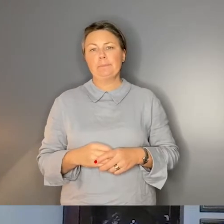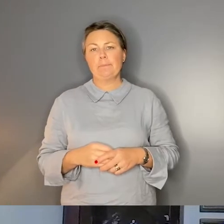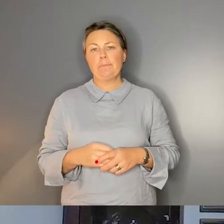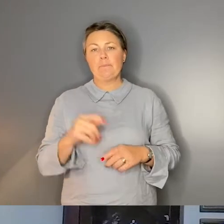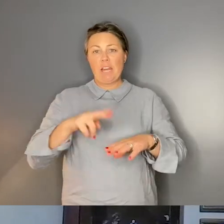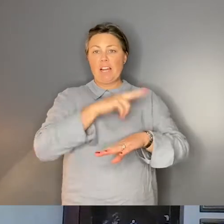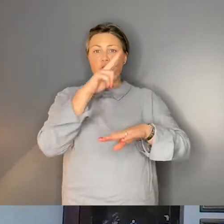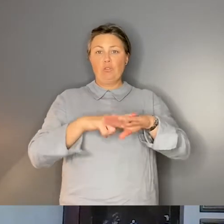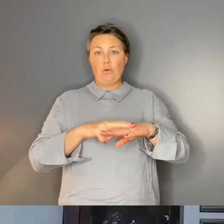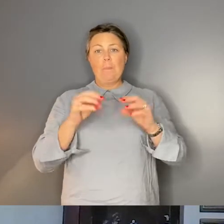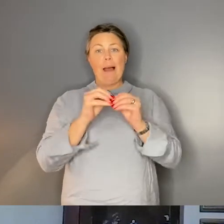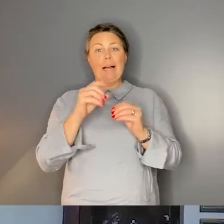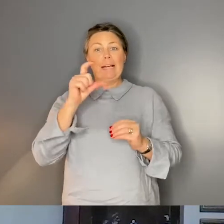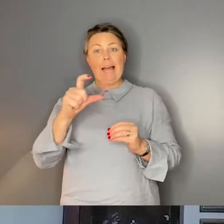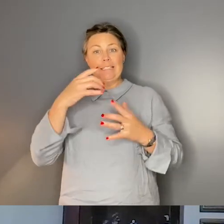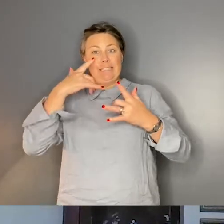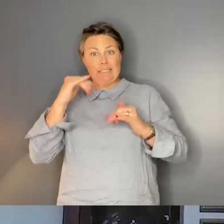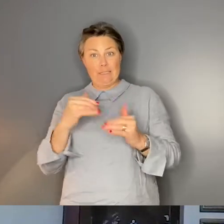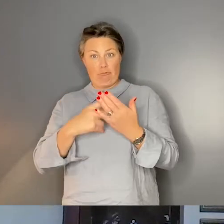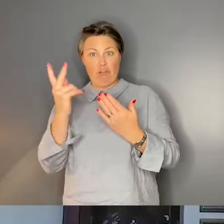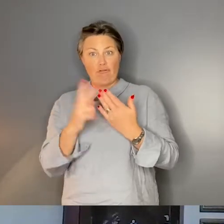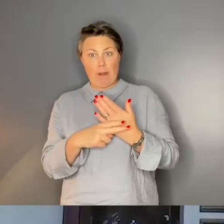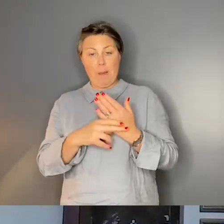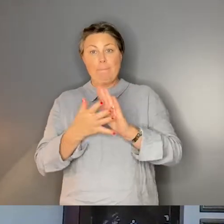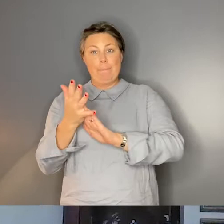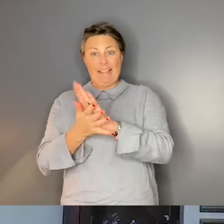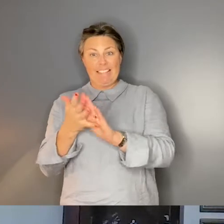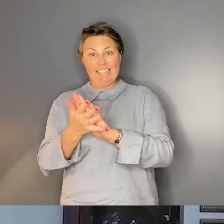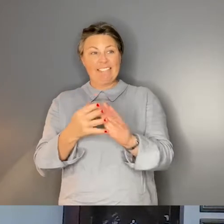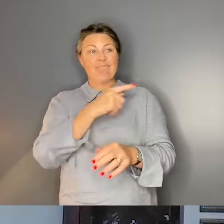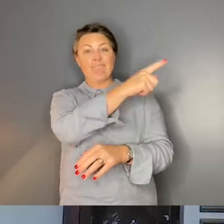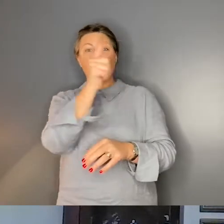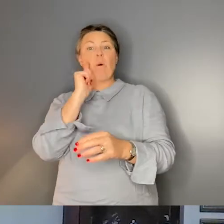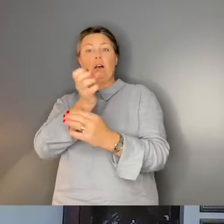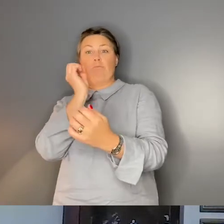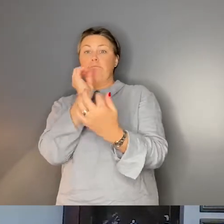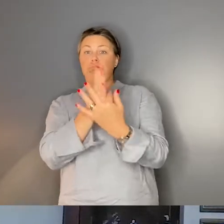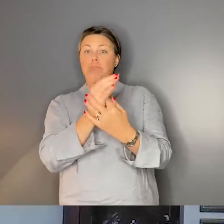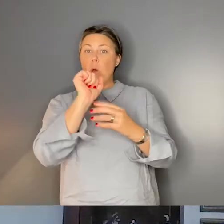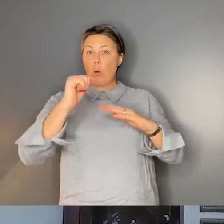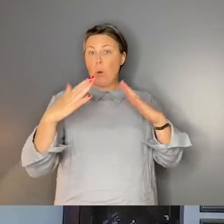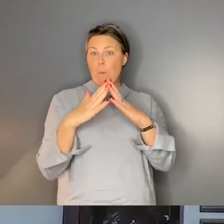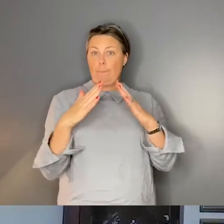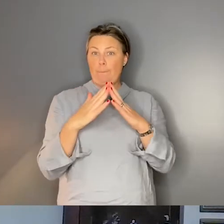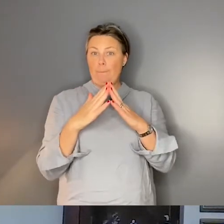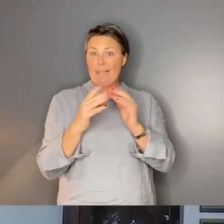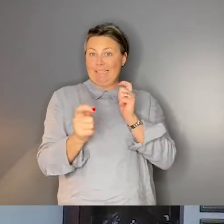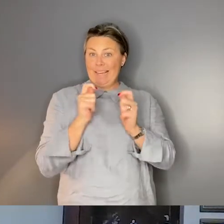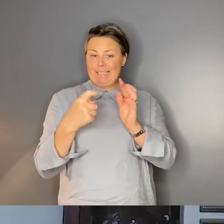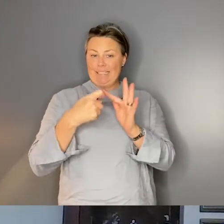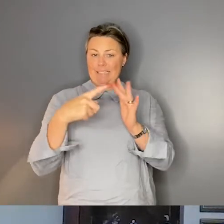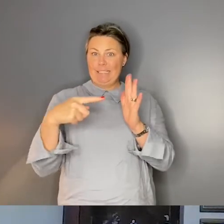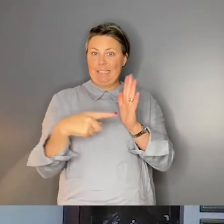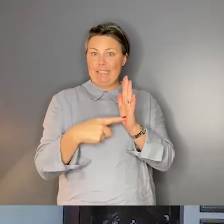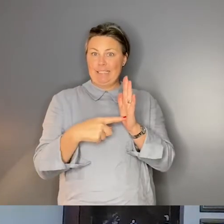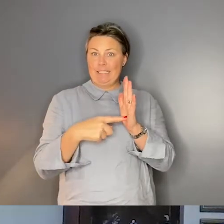The National Bowel Cancer Screening Program involves sending out a bowel cancer screening test kit to